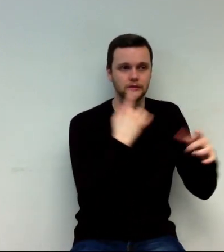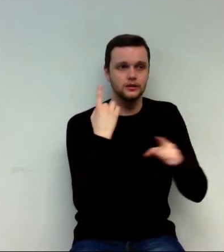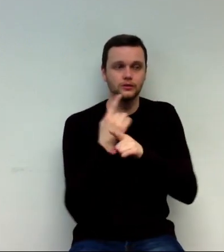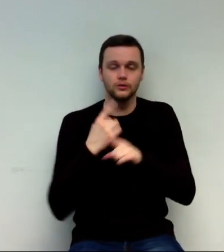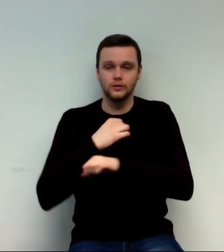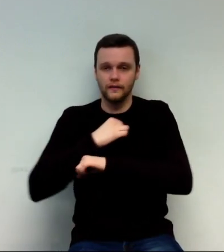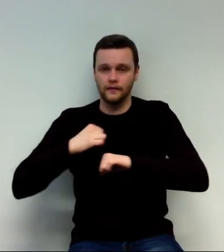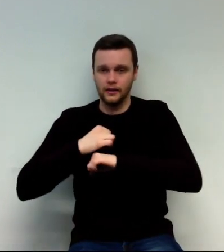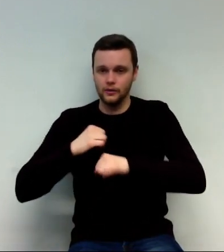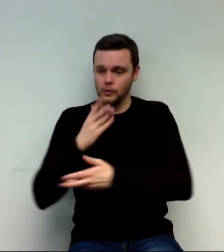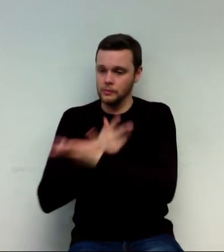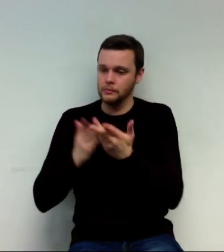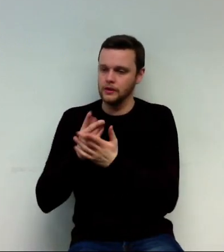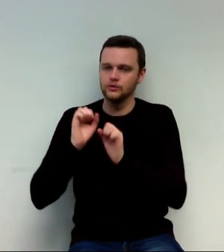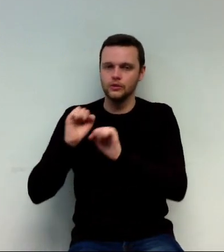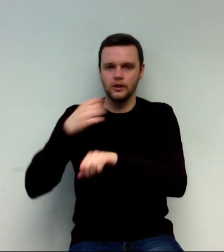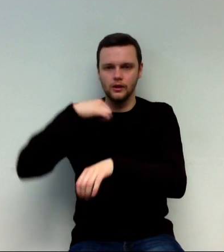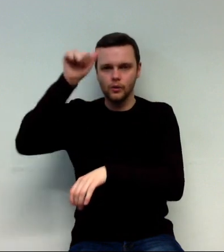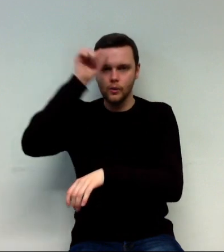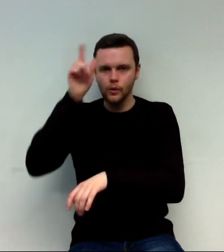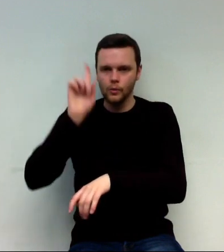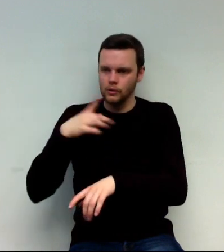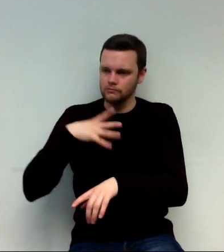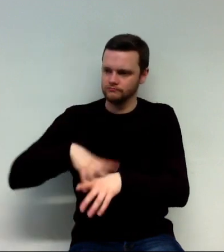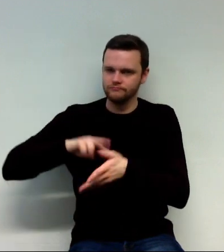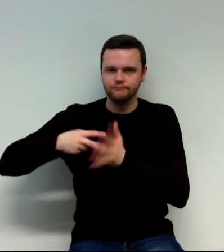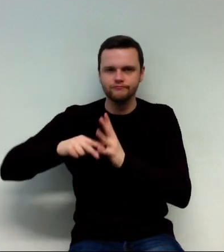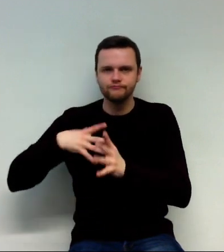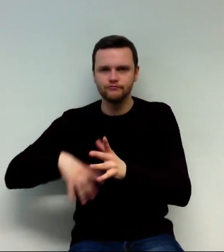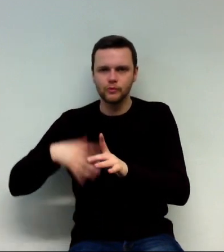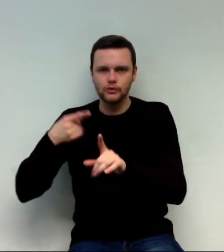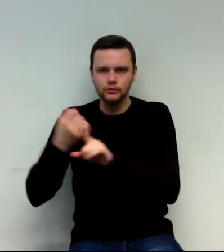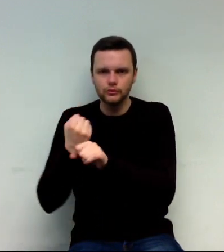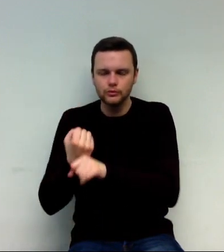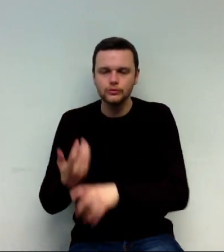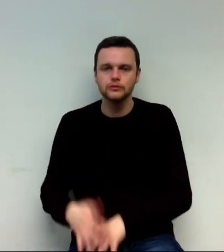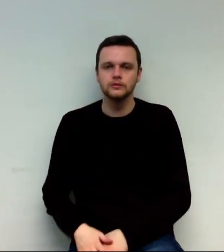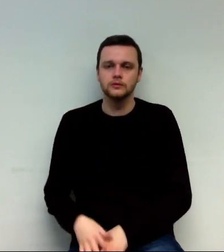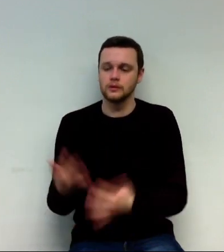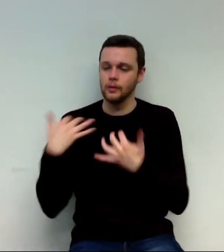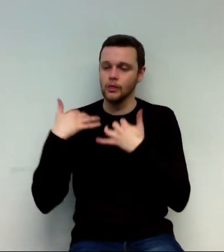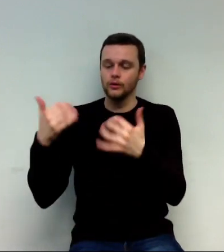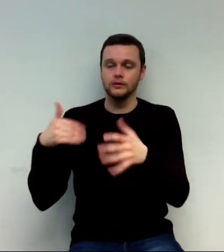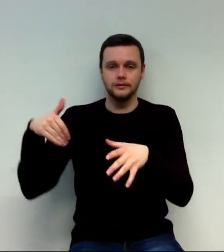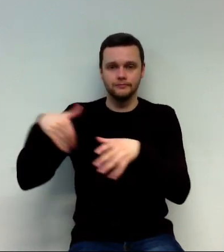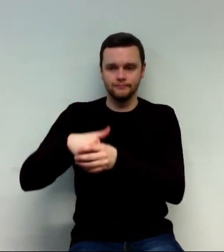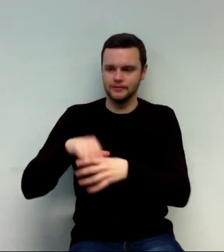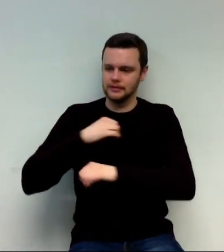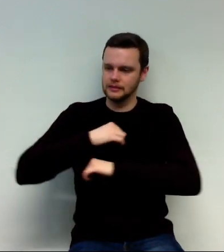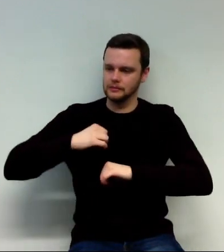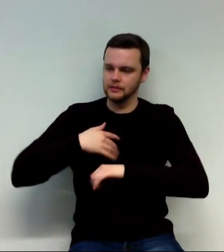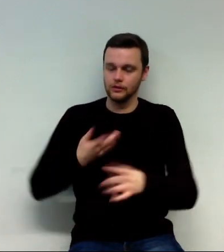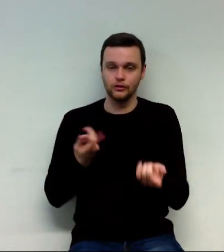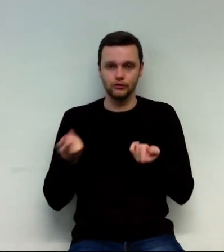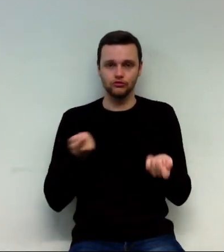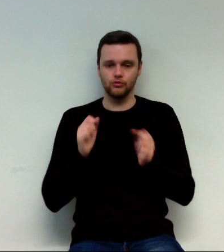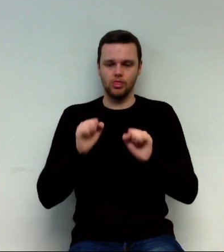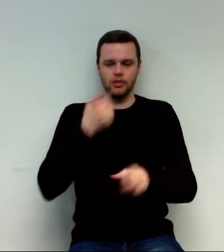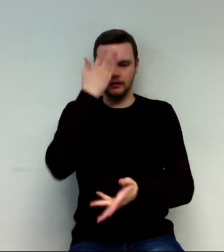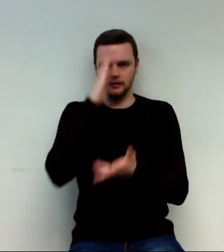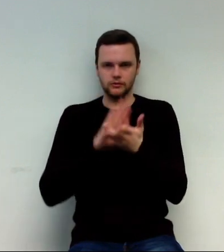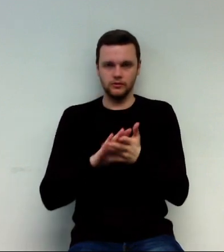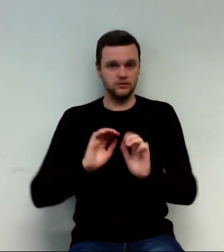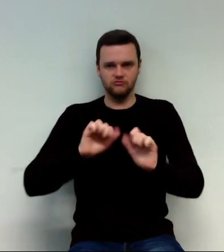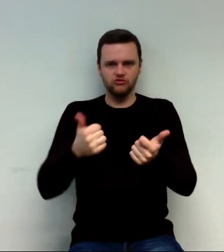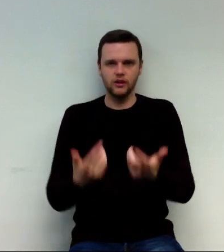Make sure that your venue knows what you want to do and what you're planning to do, because when the audience comes into your space and you're in control of their experience, that's